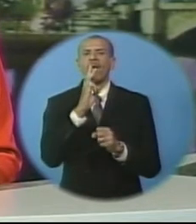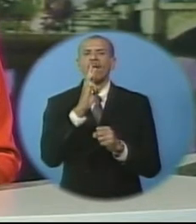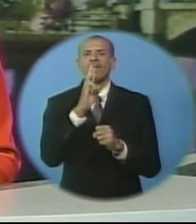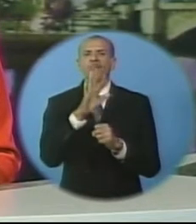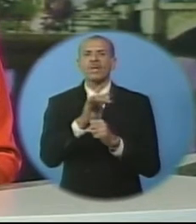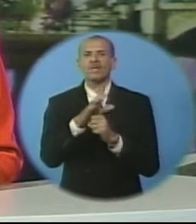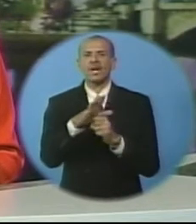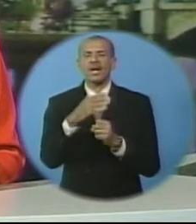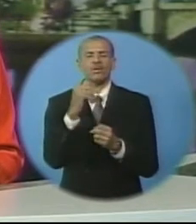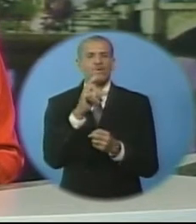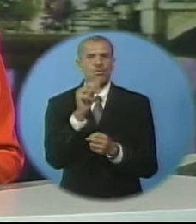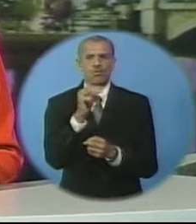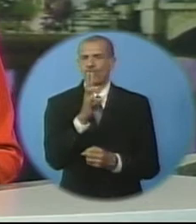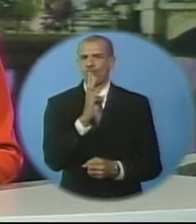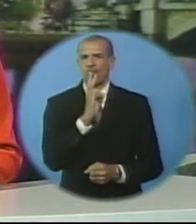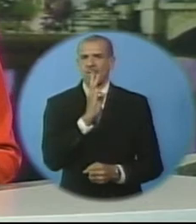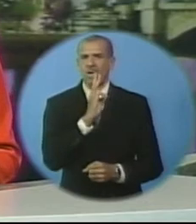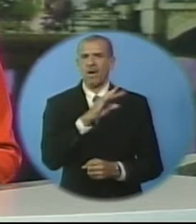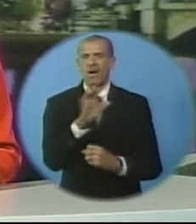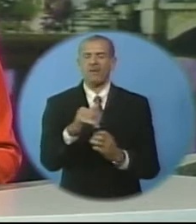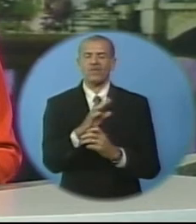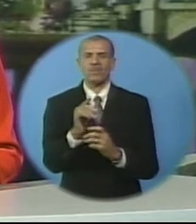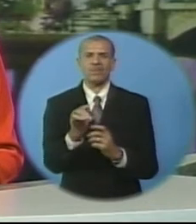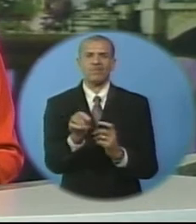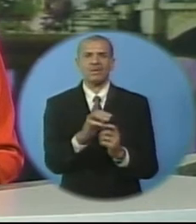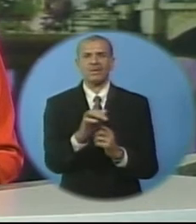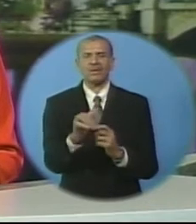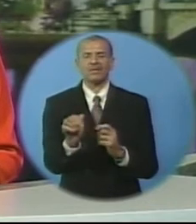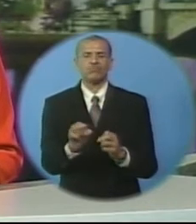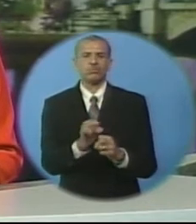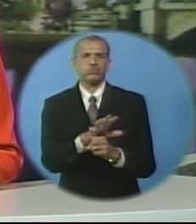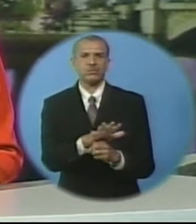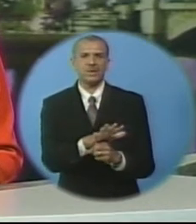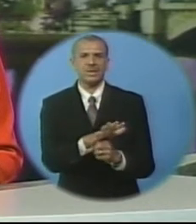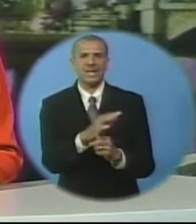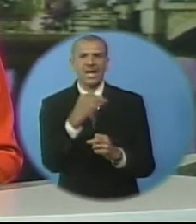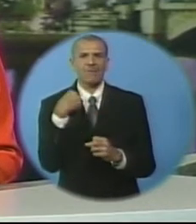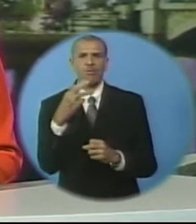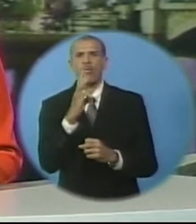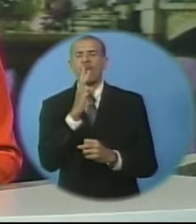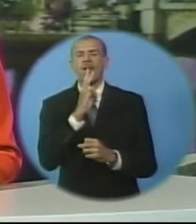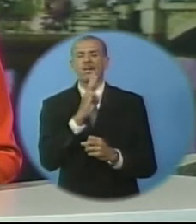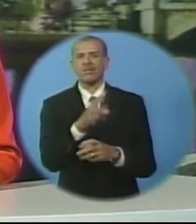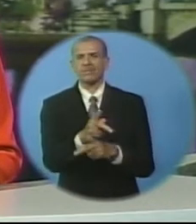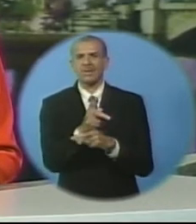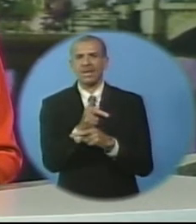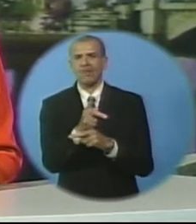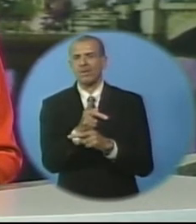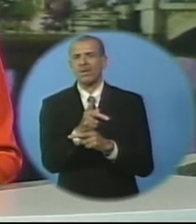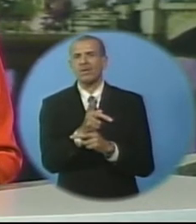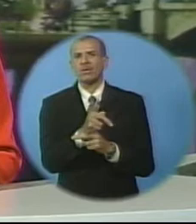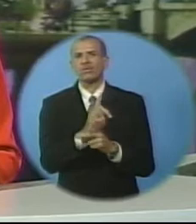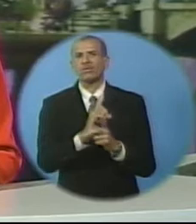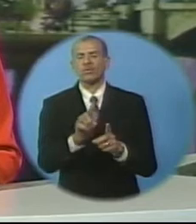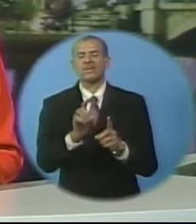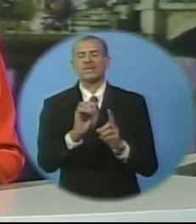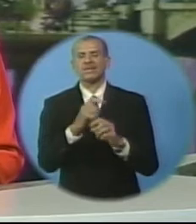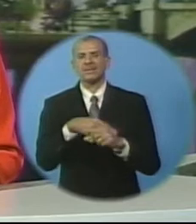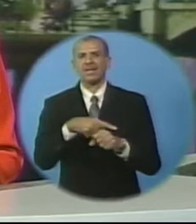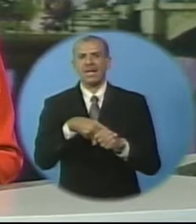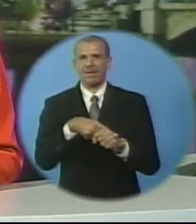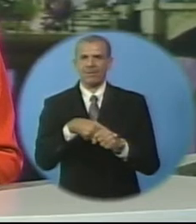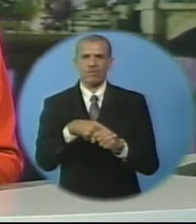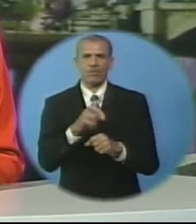and outages. All of the affected residents are therefore advised to store water for domestic use during the hours of disruption.